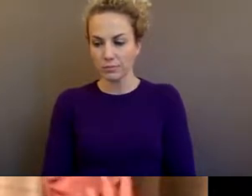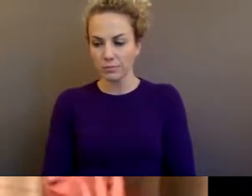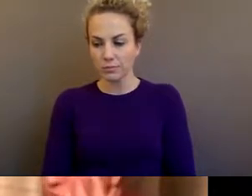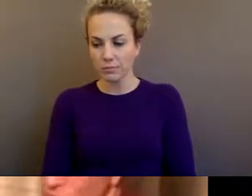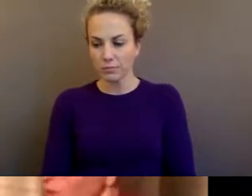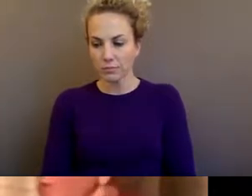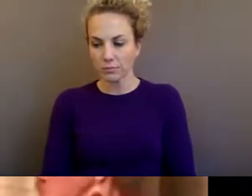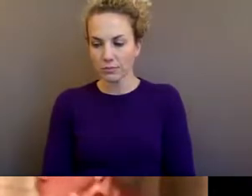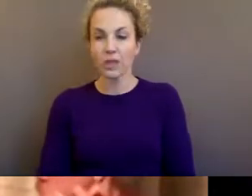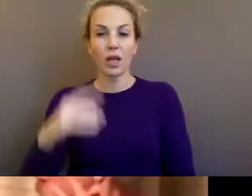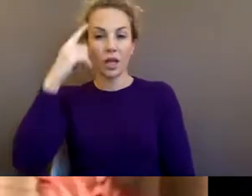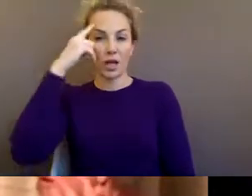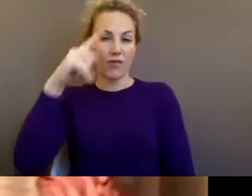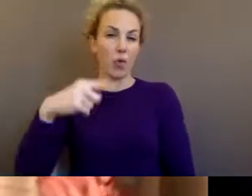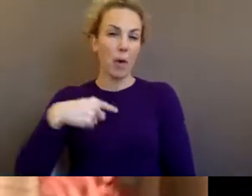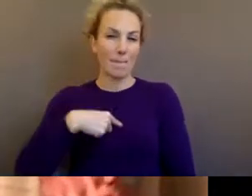getting stronger